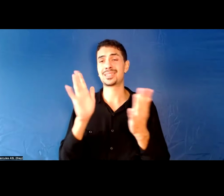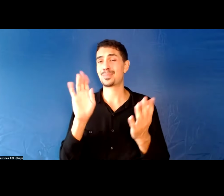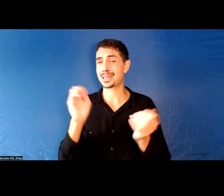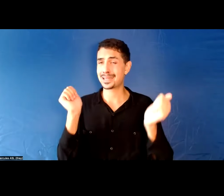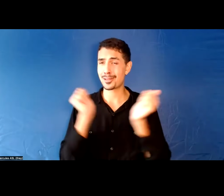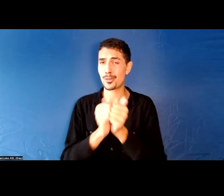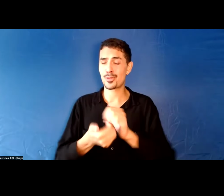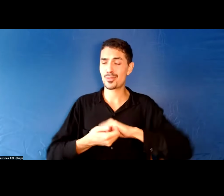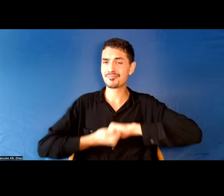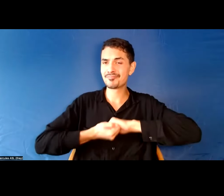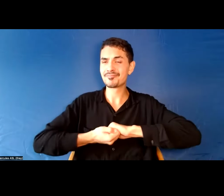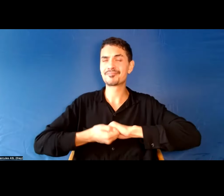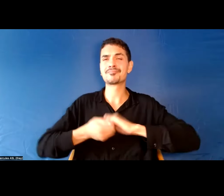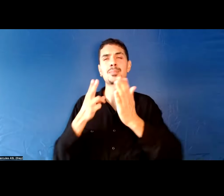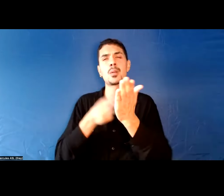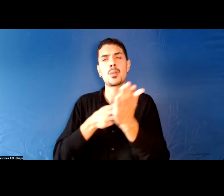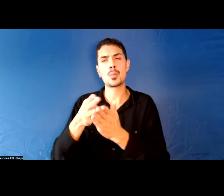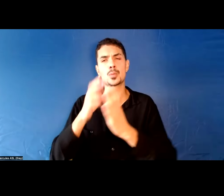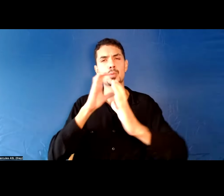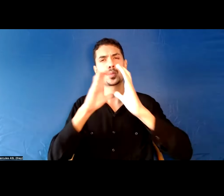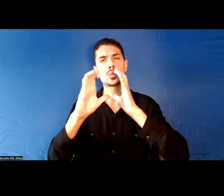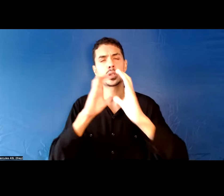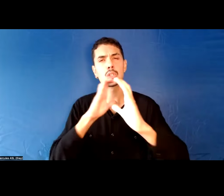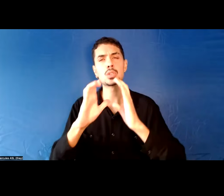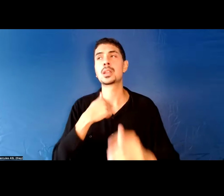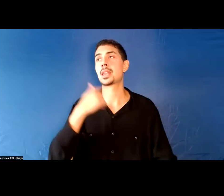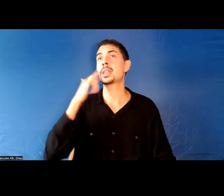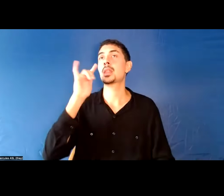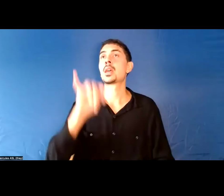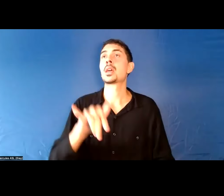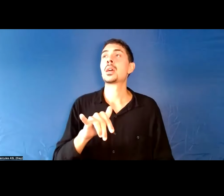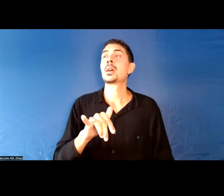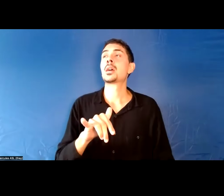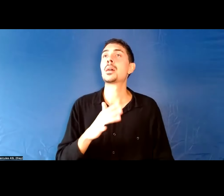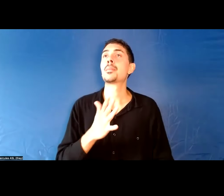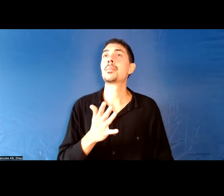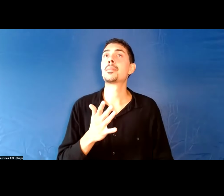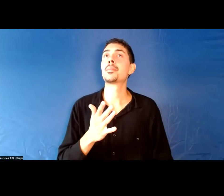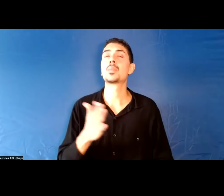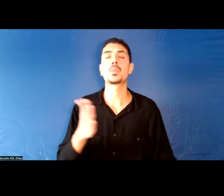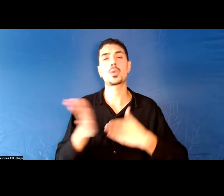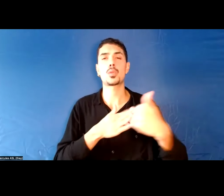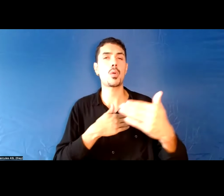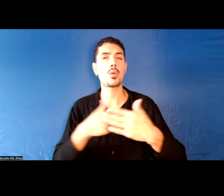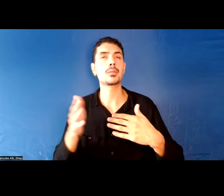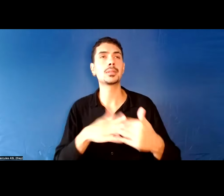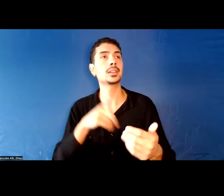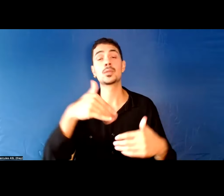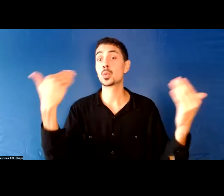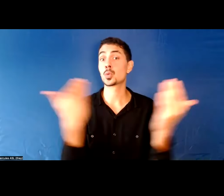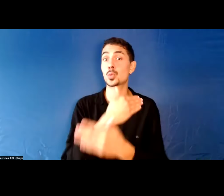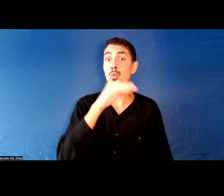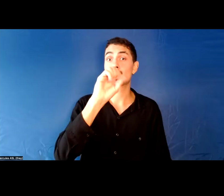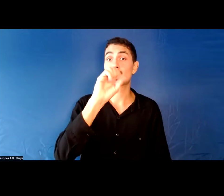good, honest communication. I think that for regardless if you are just a brand new SART, or if you're somebody